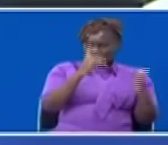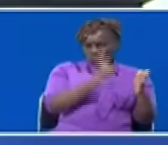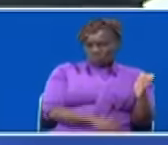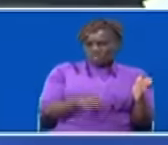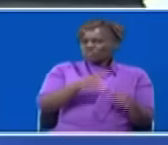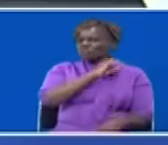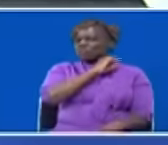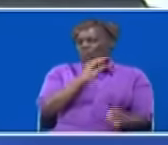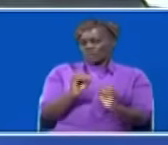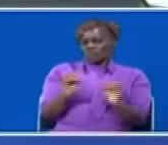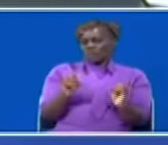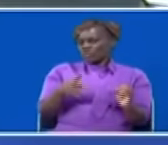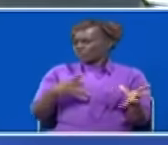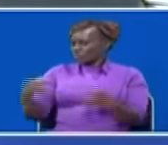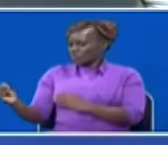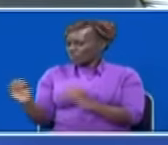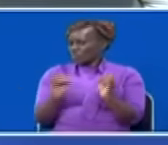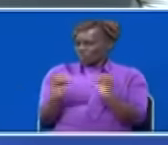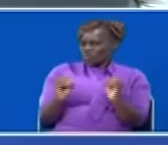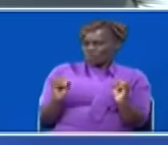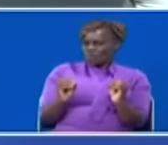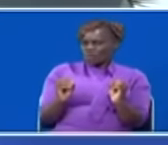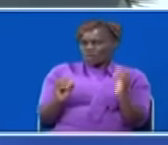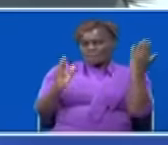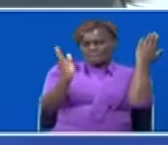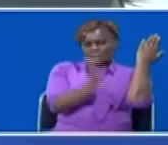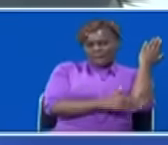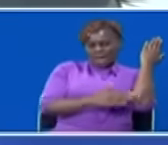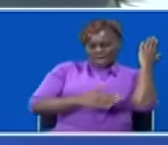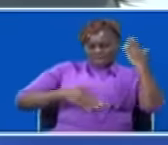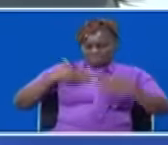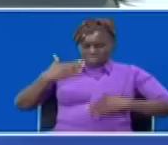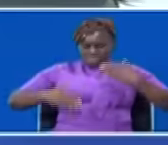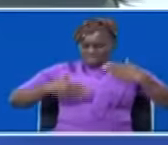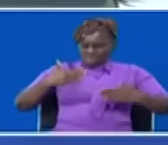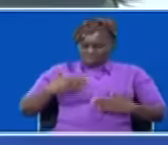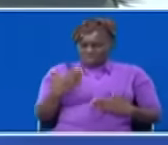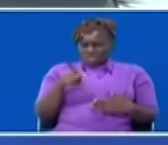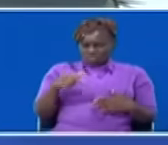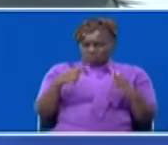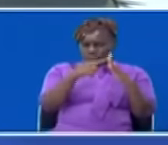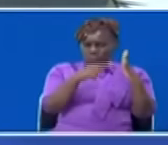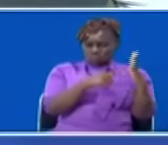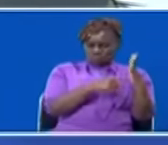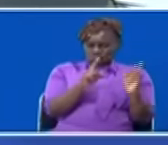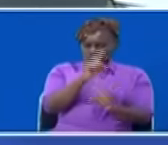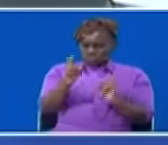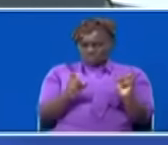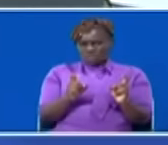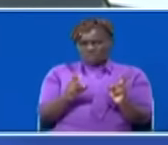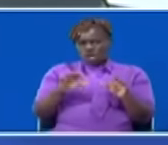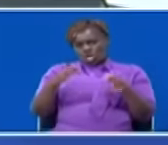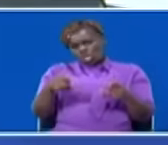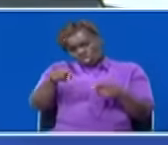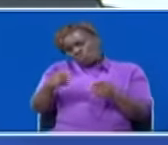not complaining, you're not whining. You've talked about bad manners in the party. Yeah. You're raising some of these issues. So some say either fix